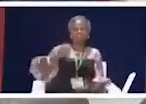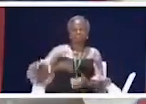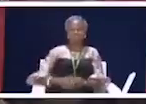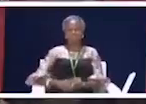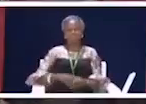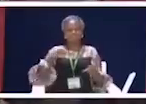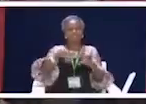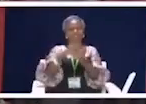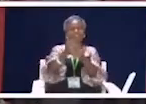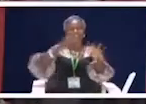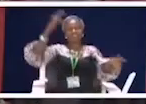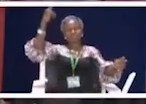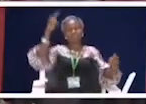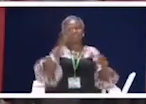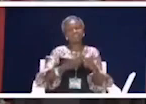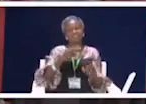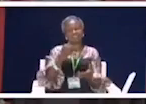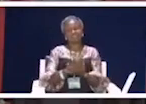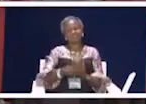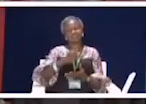In the name of Jesus Christ.